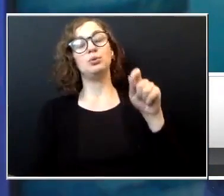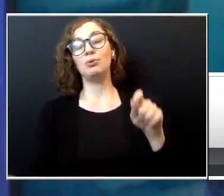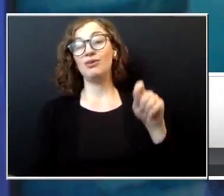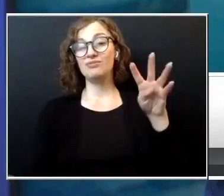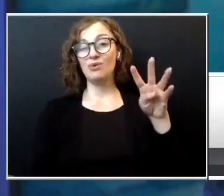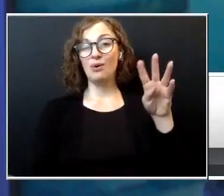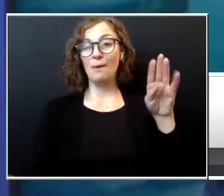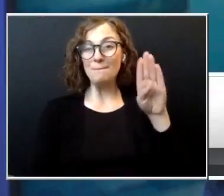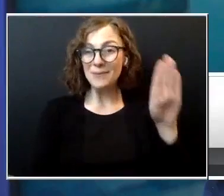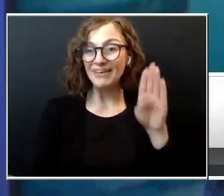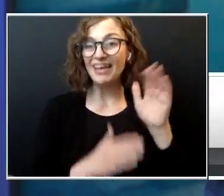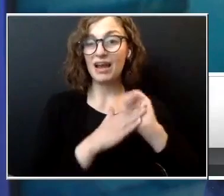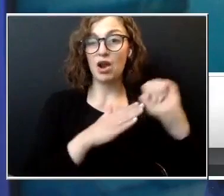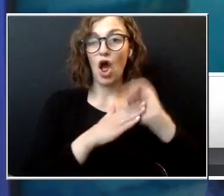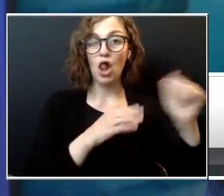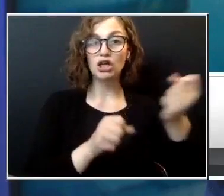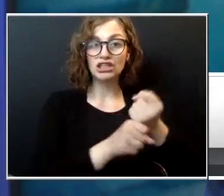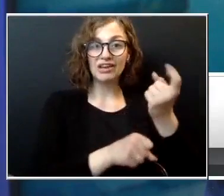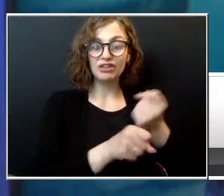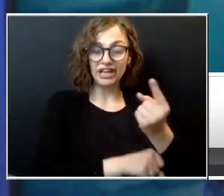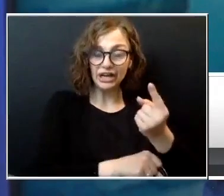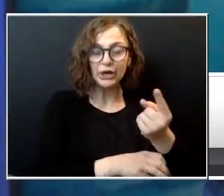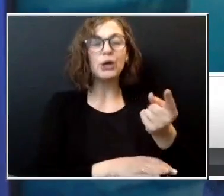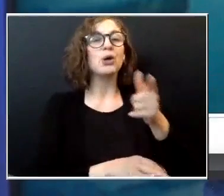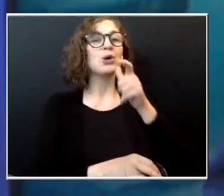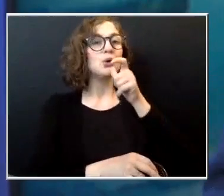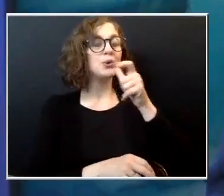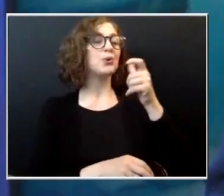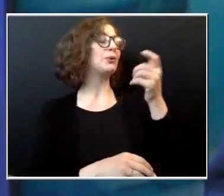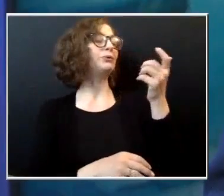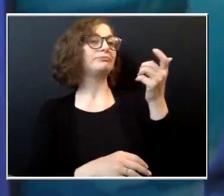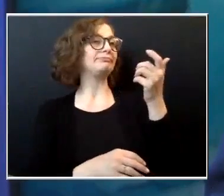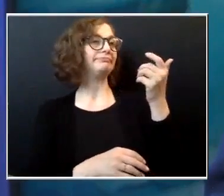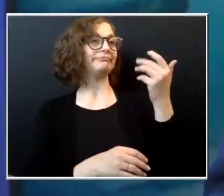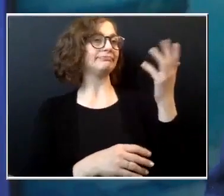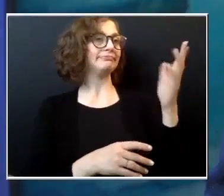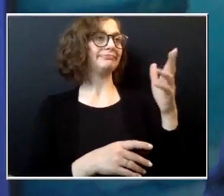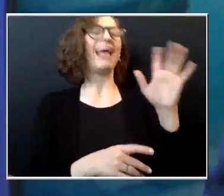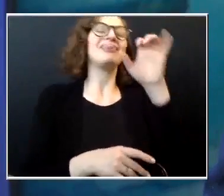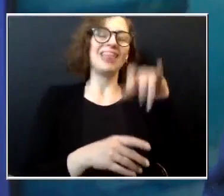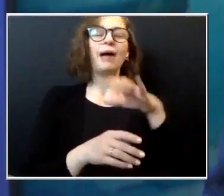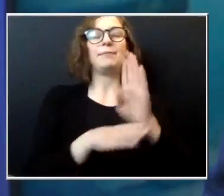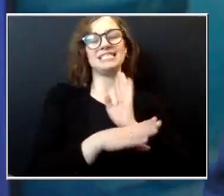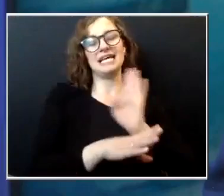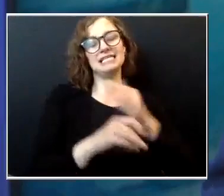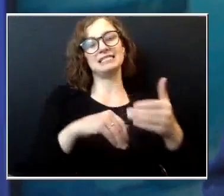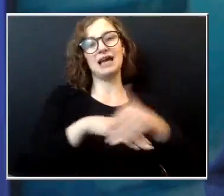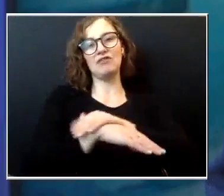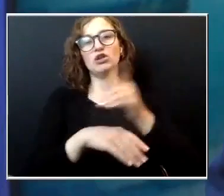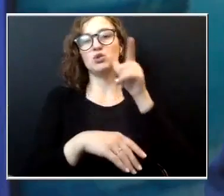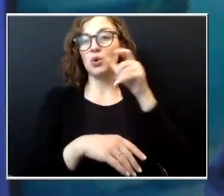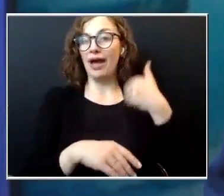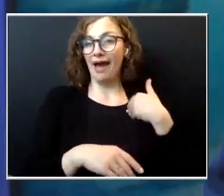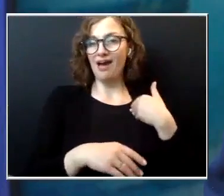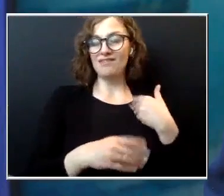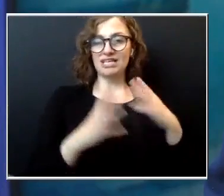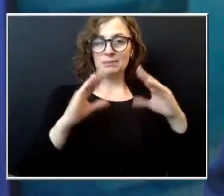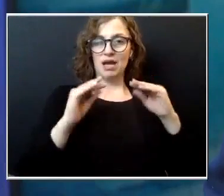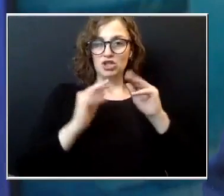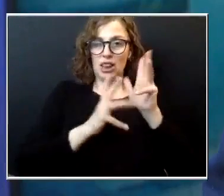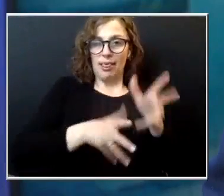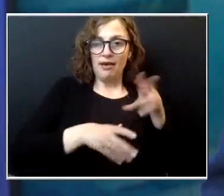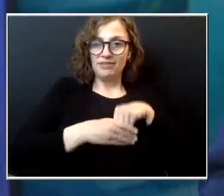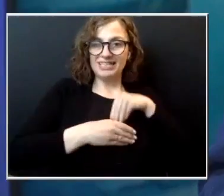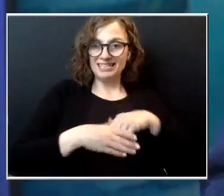young lady who had a grandfather who had a retained sponge, and it can cause permanent disability. It can cause death in our